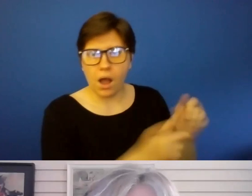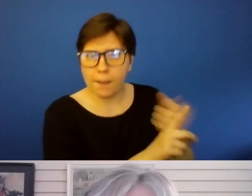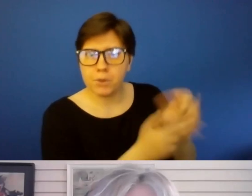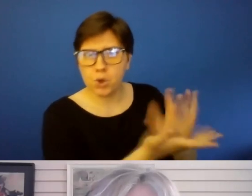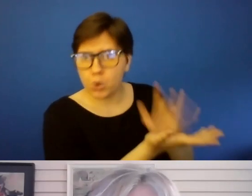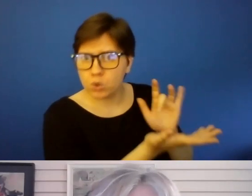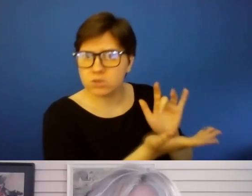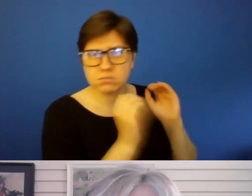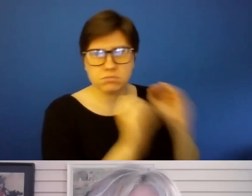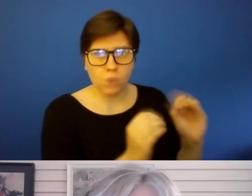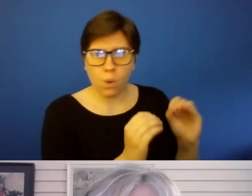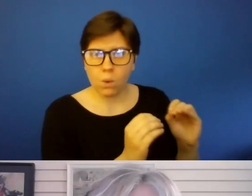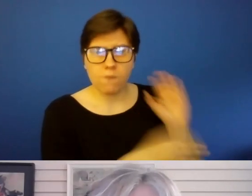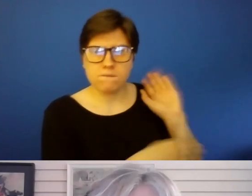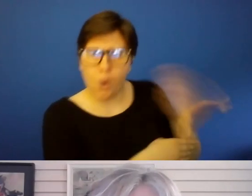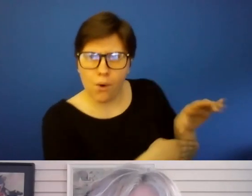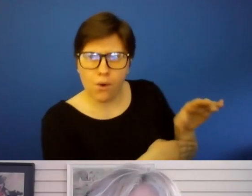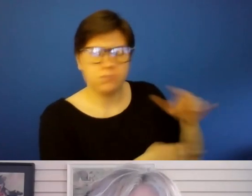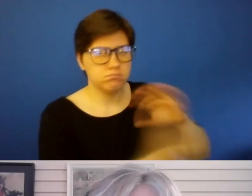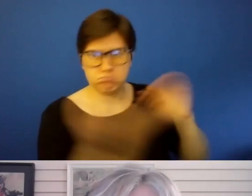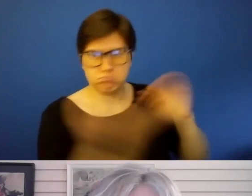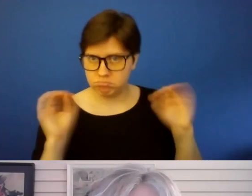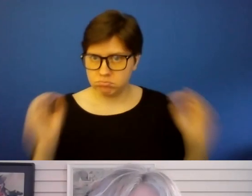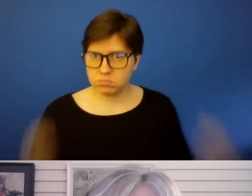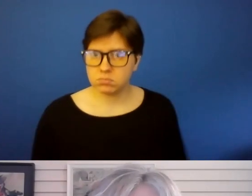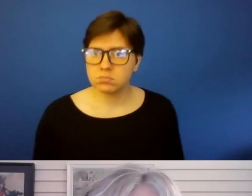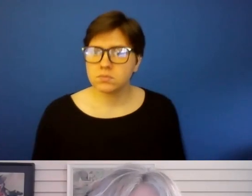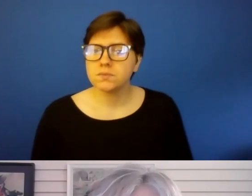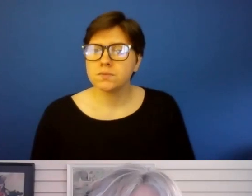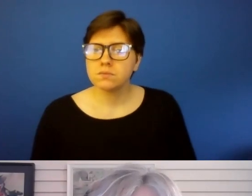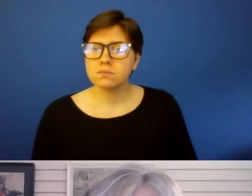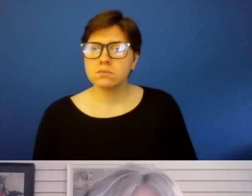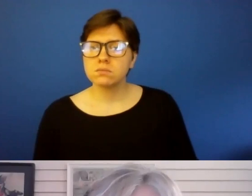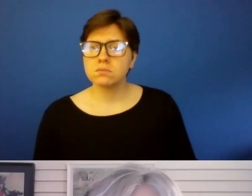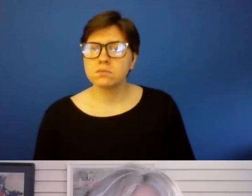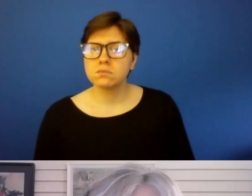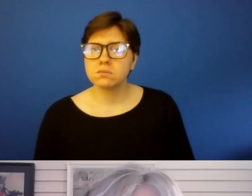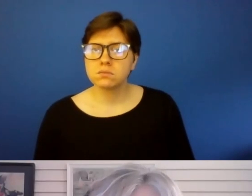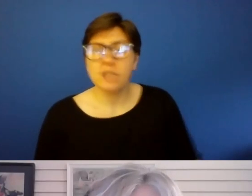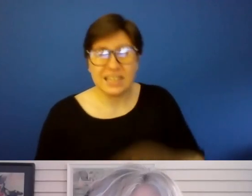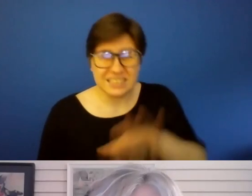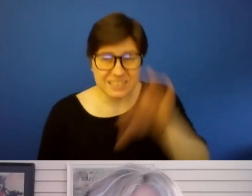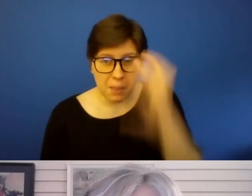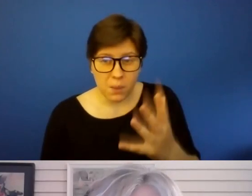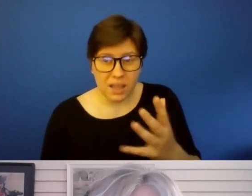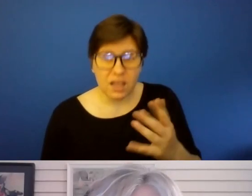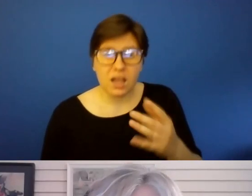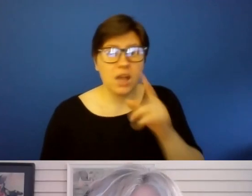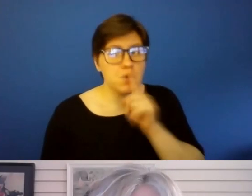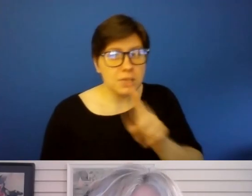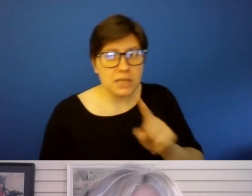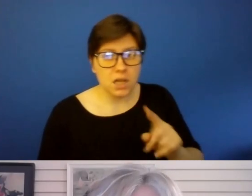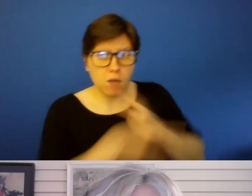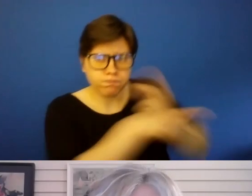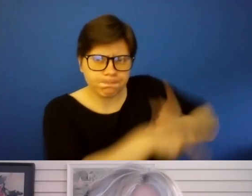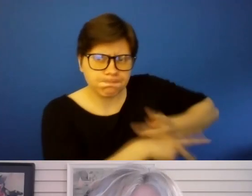involuntary foisting upon the vulnerable, right? And so this has been super closely watched, right? By the